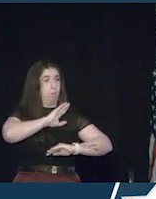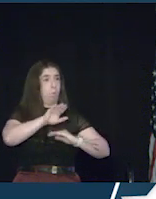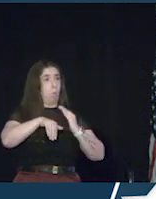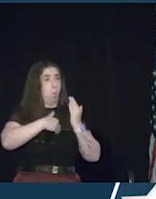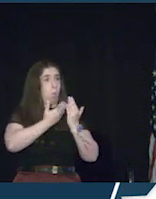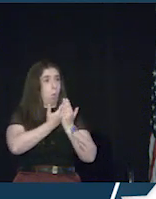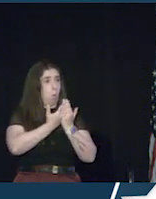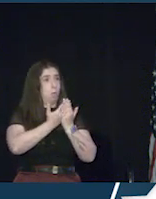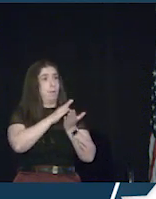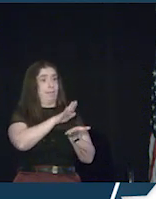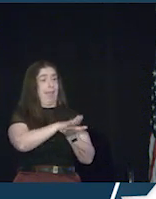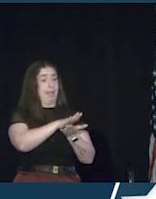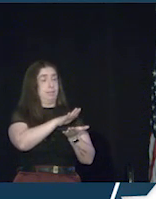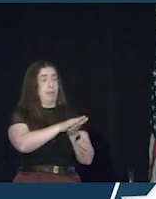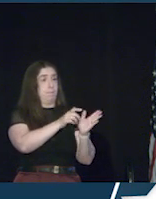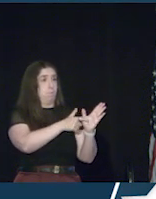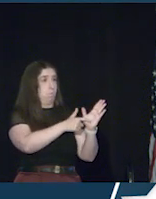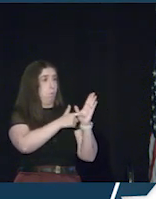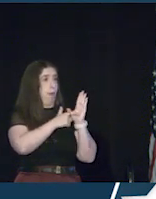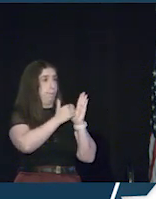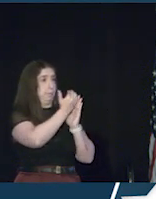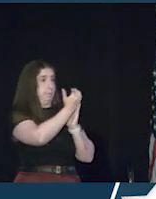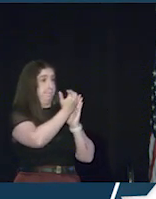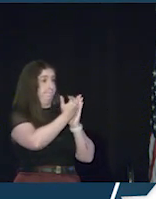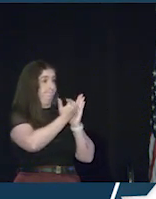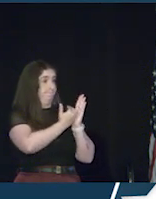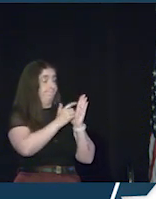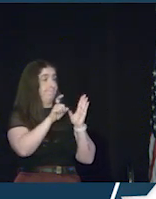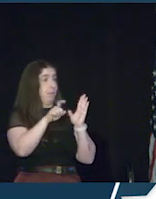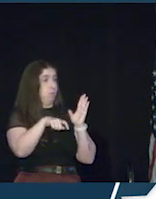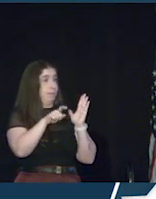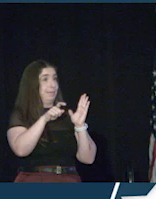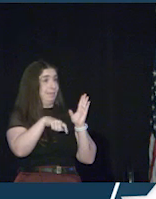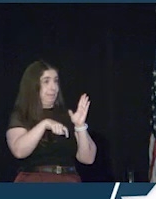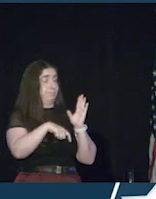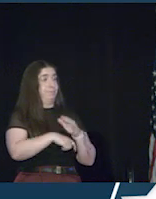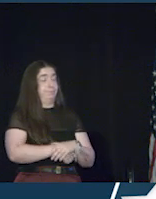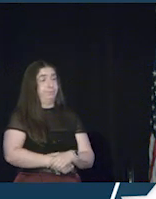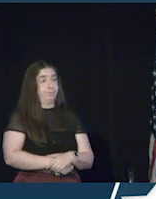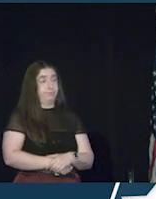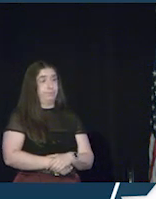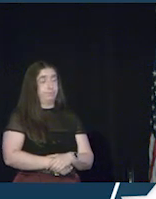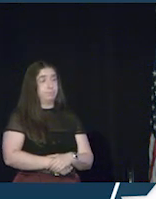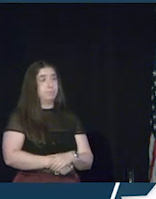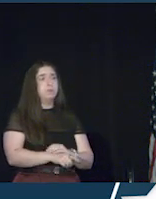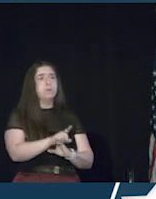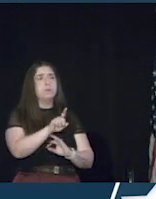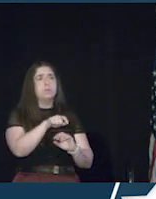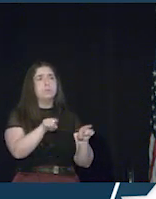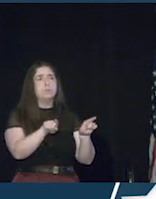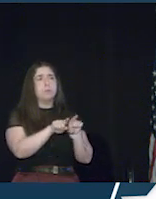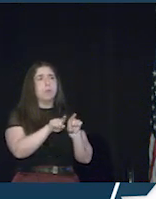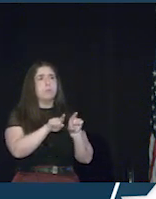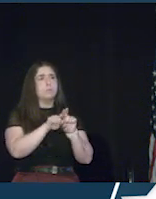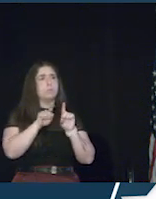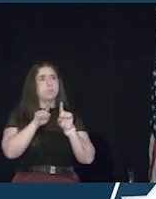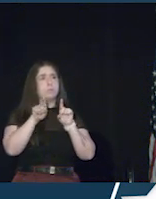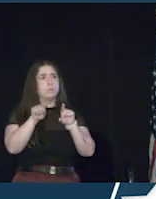academic requirements that are needed to apply to college. You should also attend